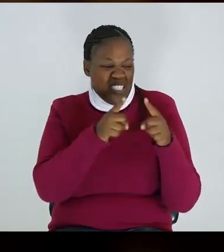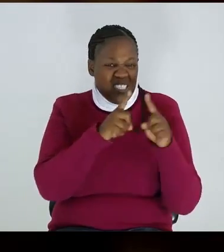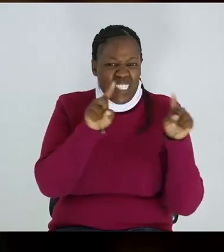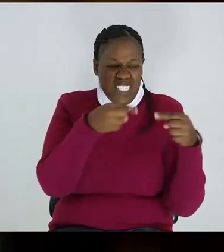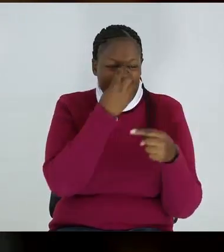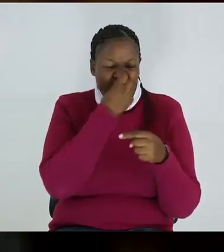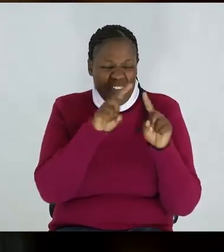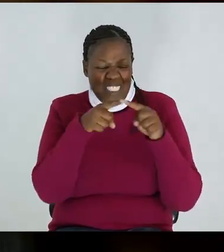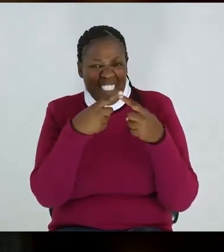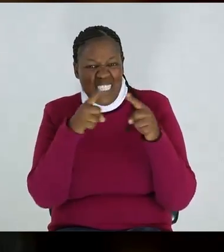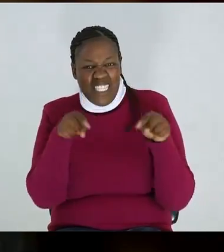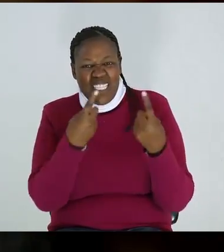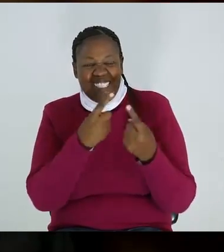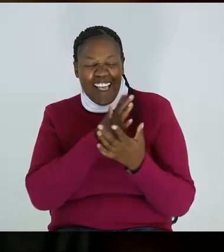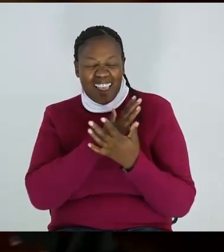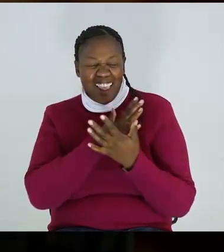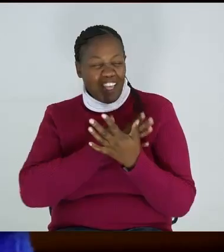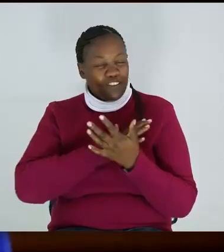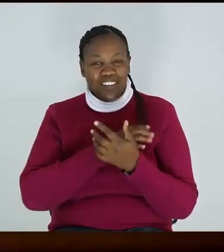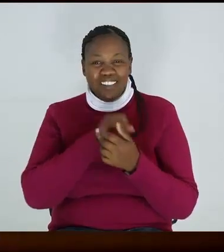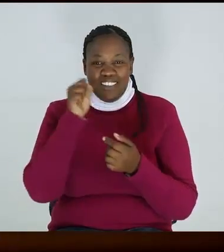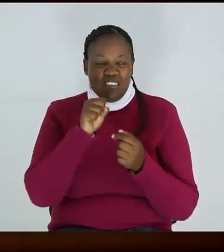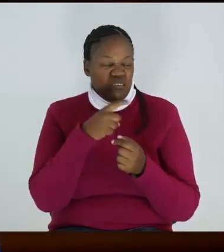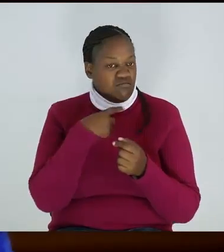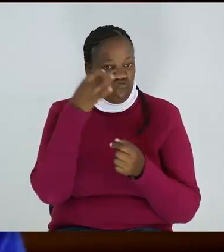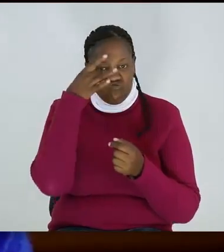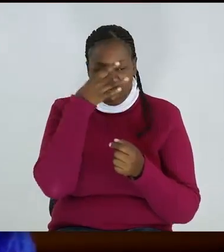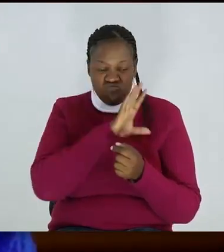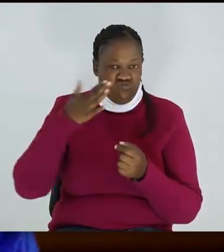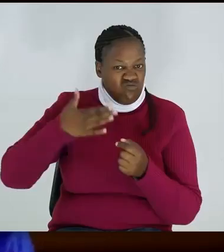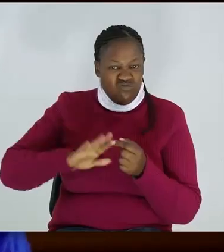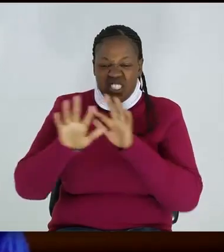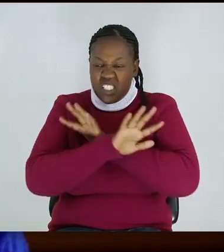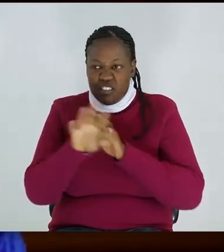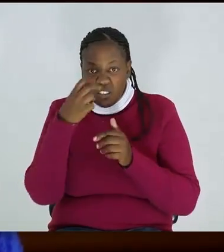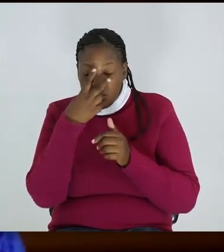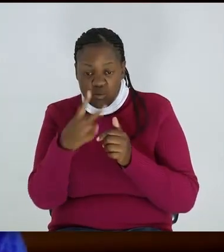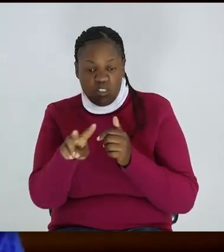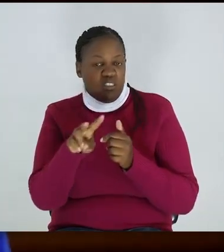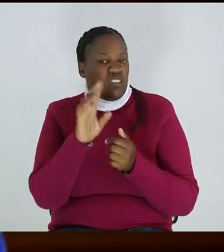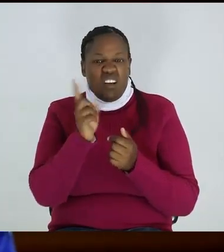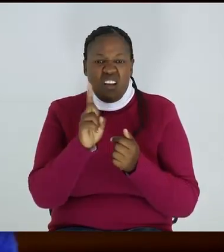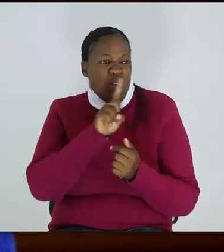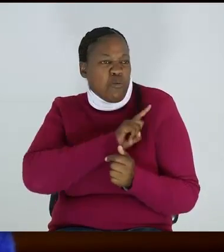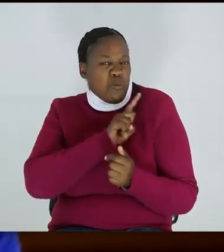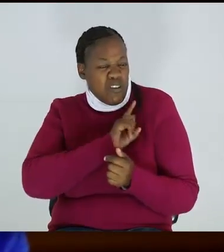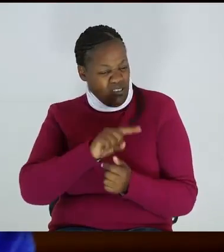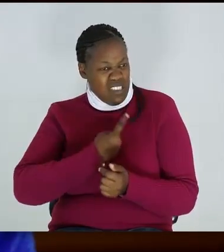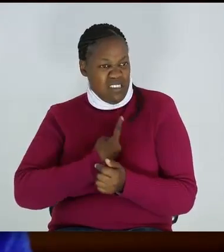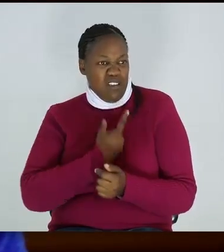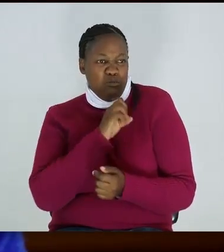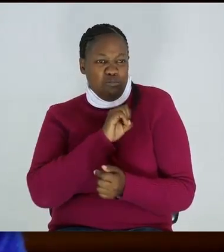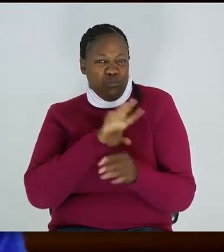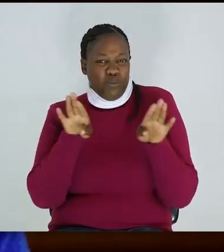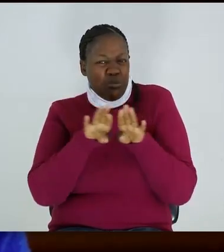strange things. I love those. I hate horrors. I'll never watch them. I mean, I don't see the point of